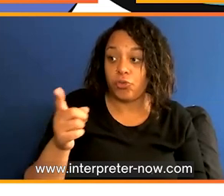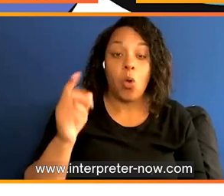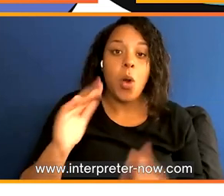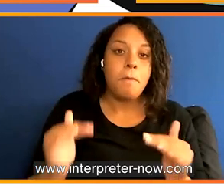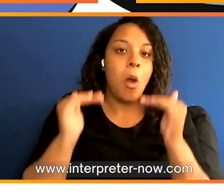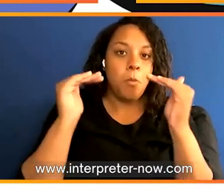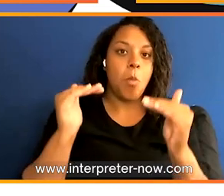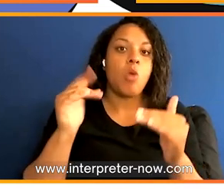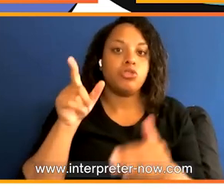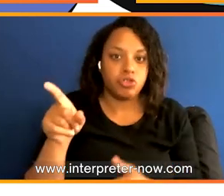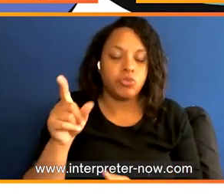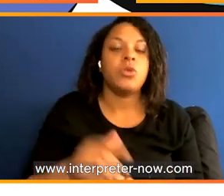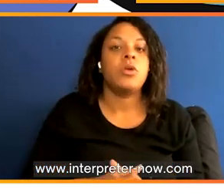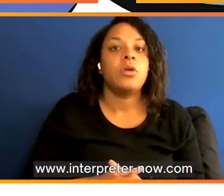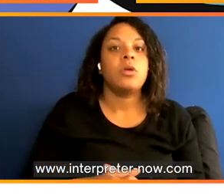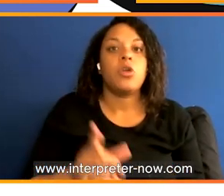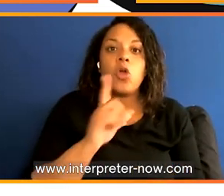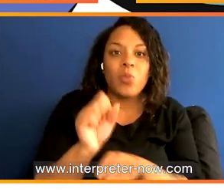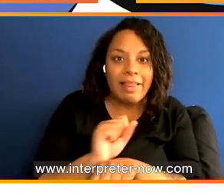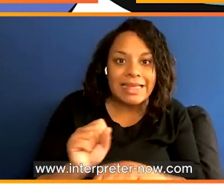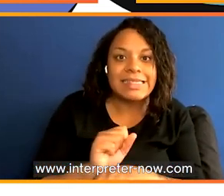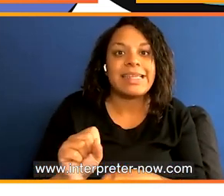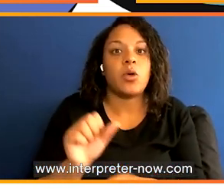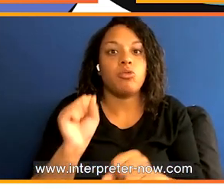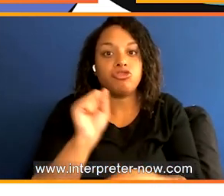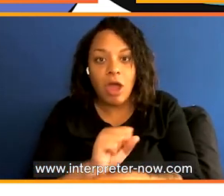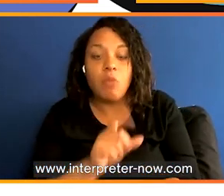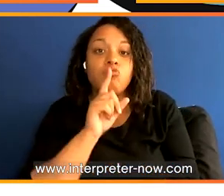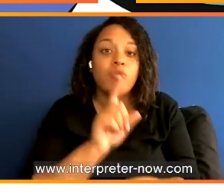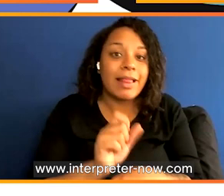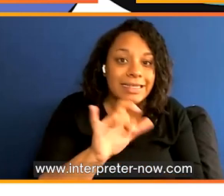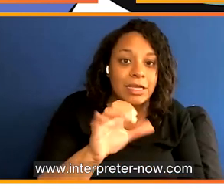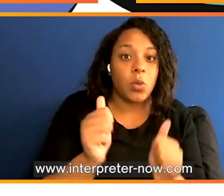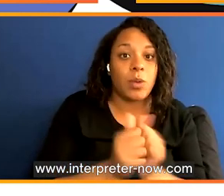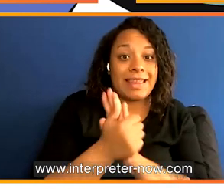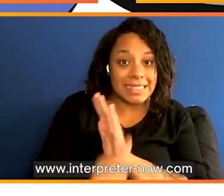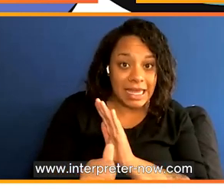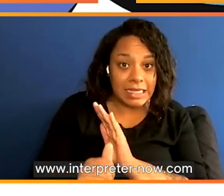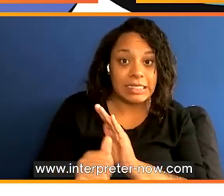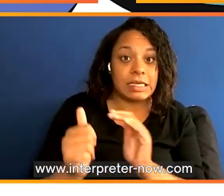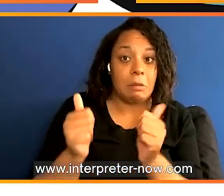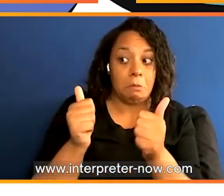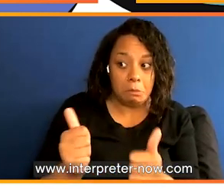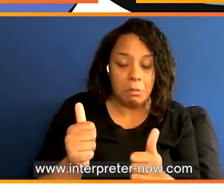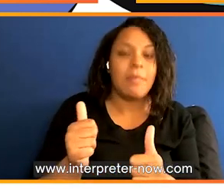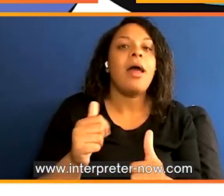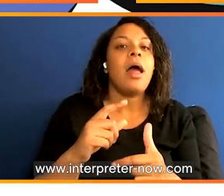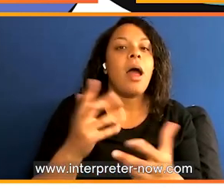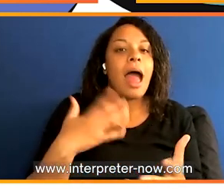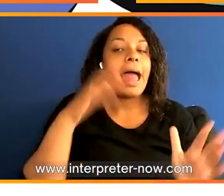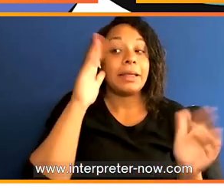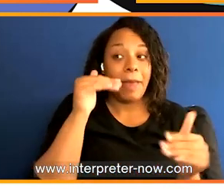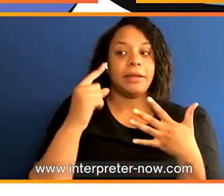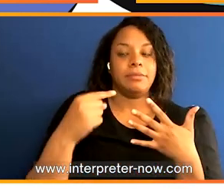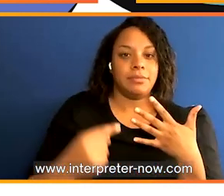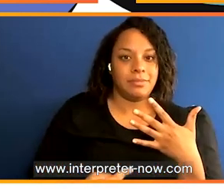job, right? Here's, first of all, the job that I hired you into or promoted you into, and that you were realistic in the job and